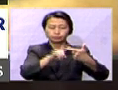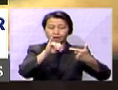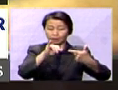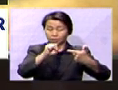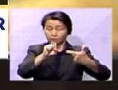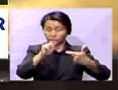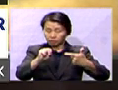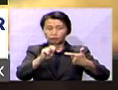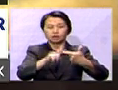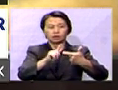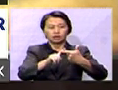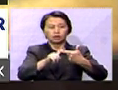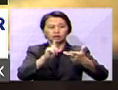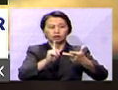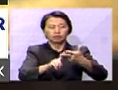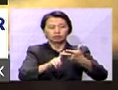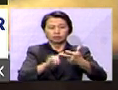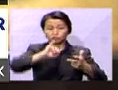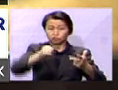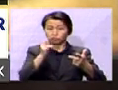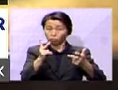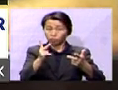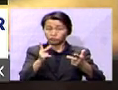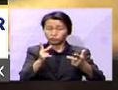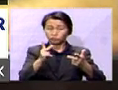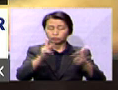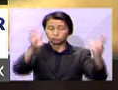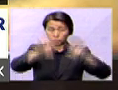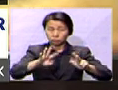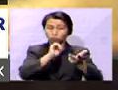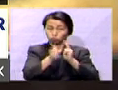Sport, MASOK itself,